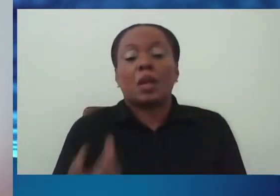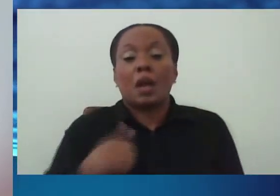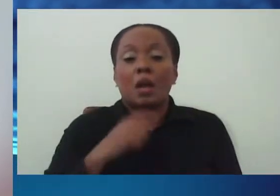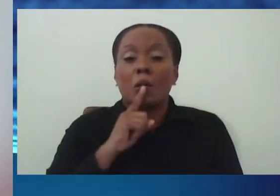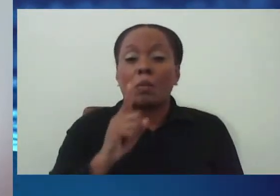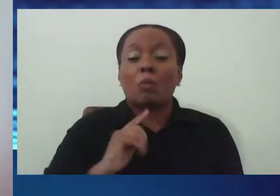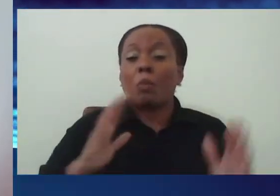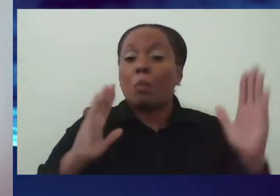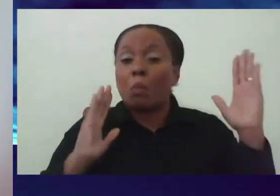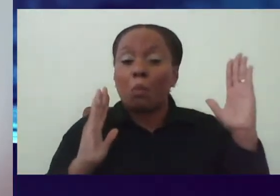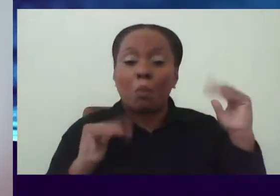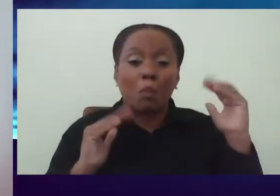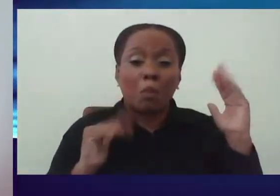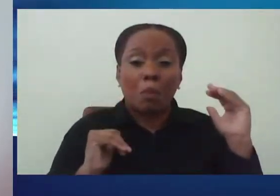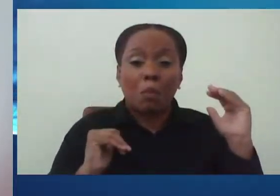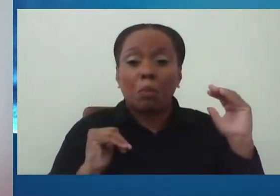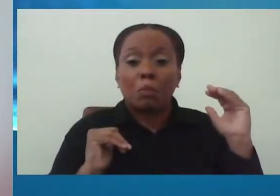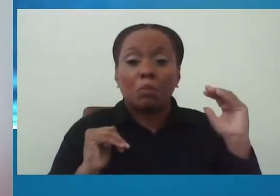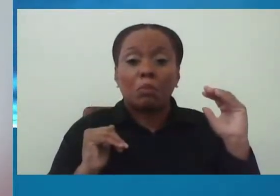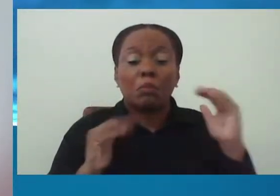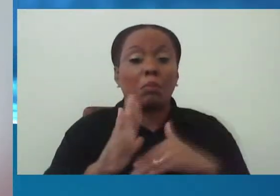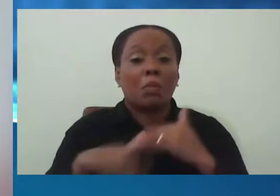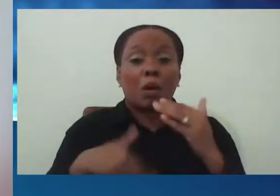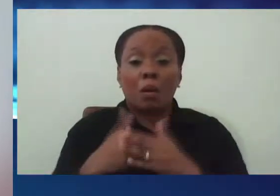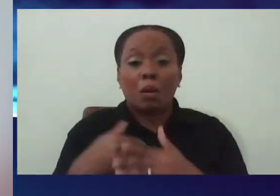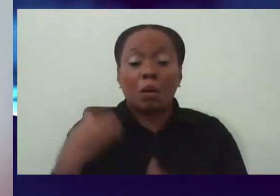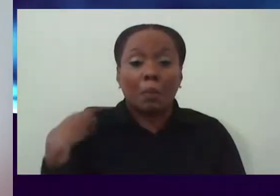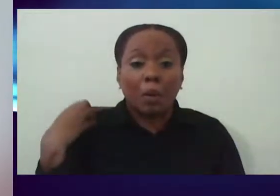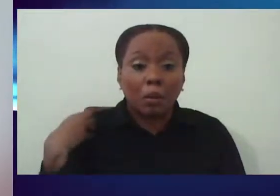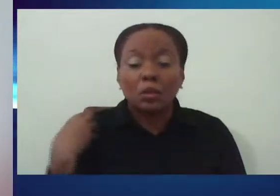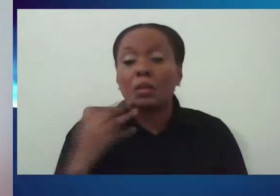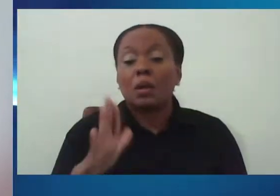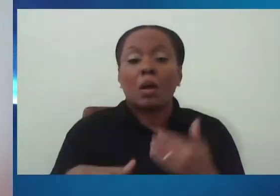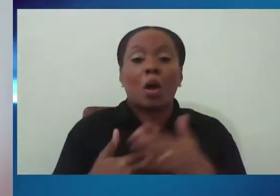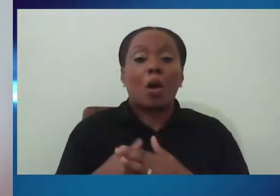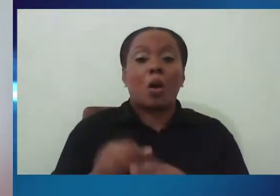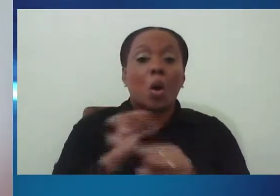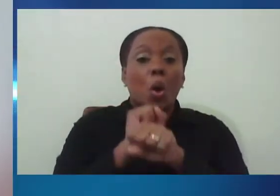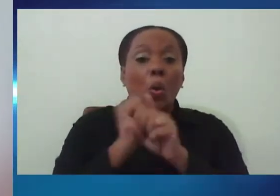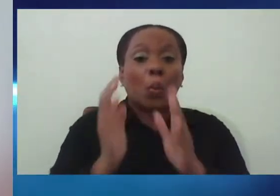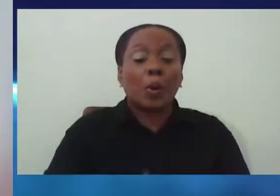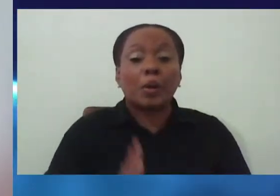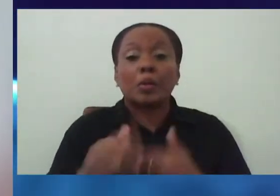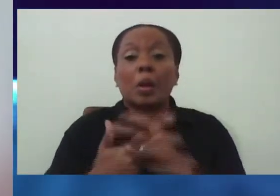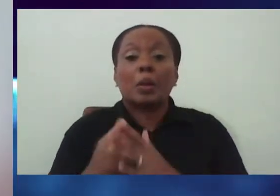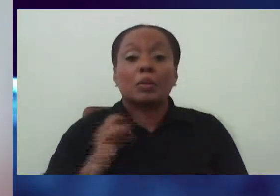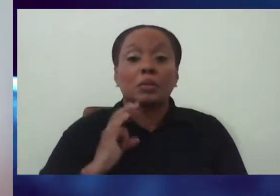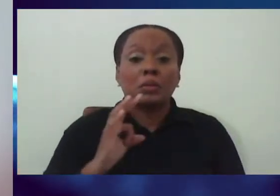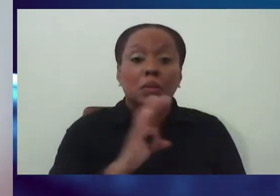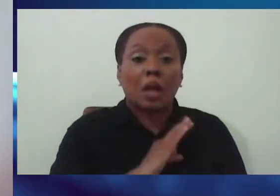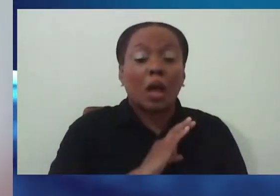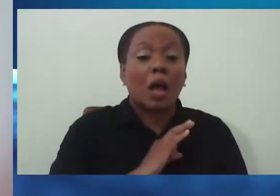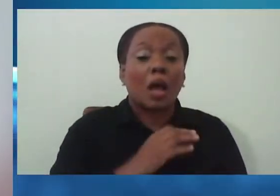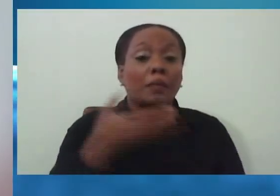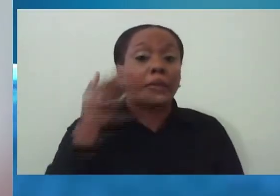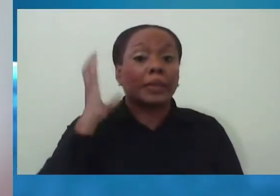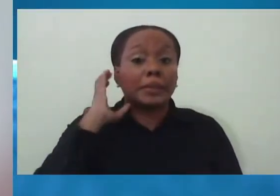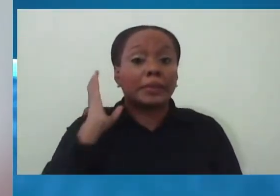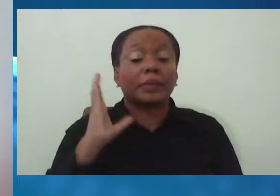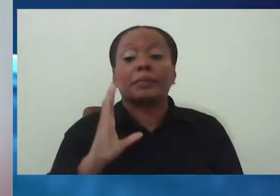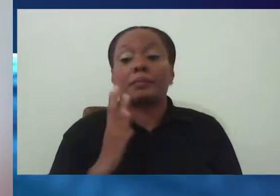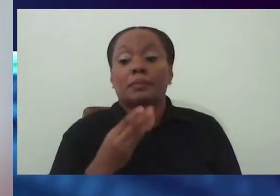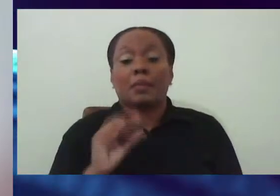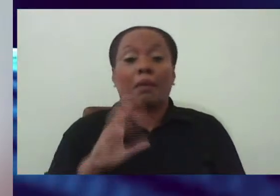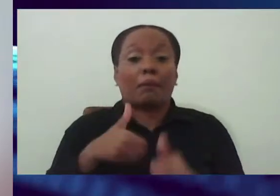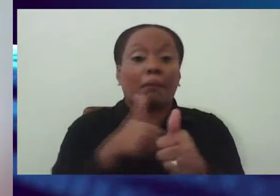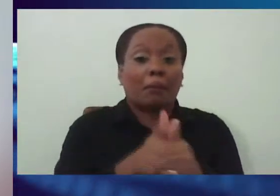that all employers and employees are in line with. As we would have done on the previous occasion,